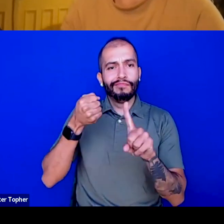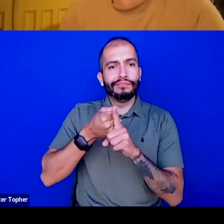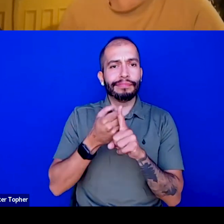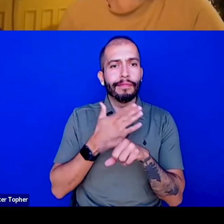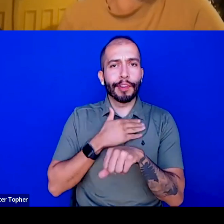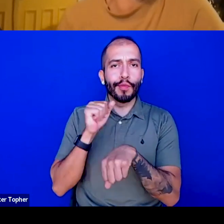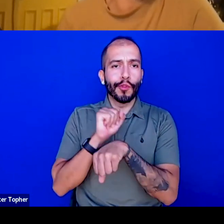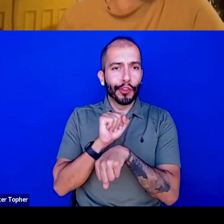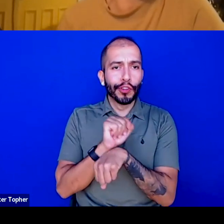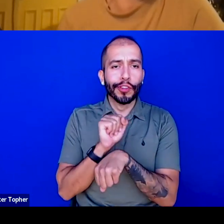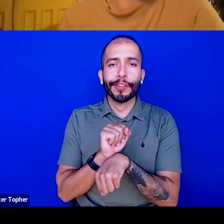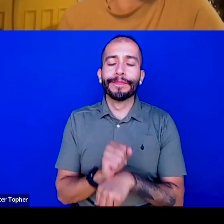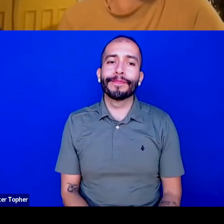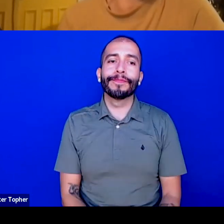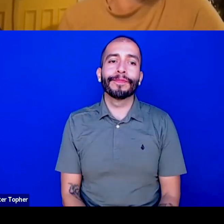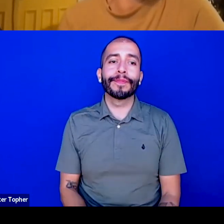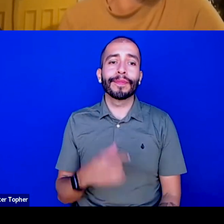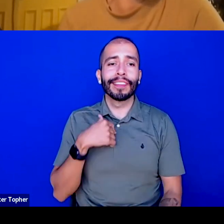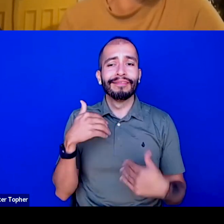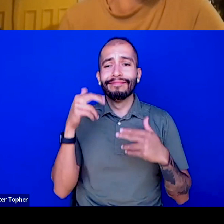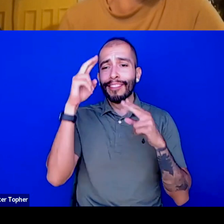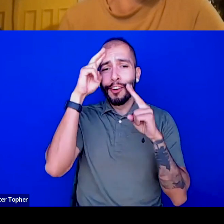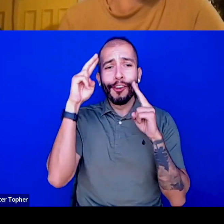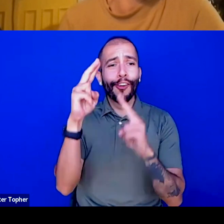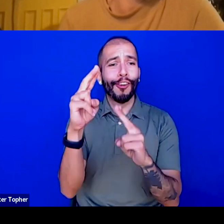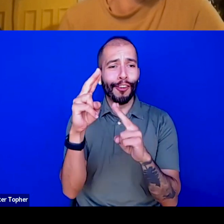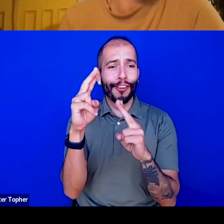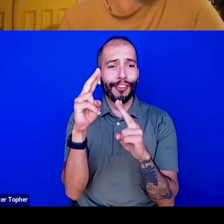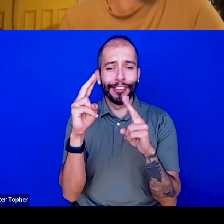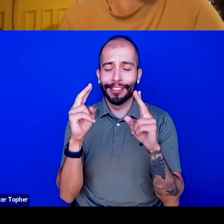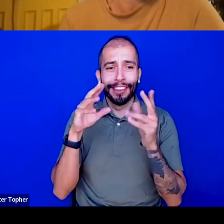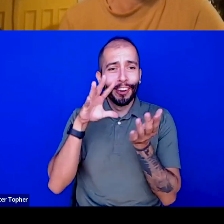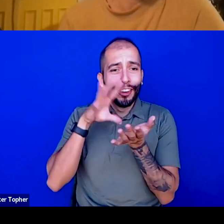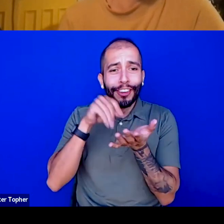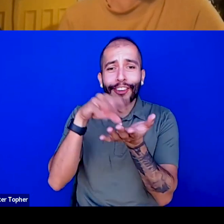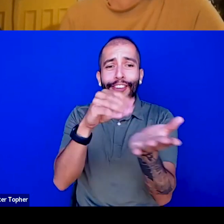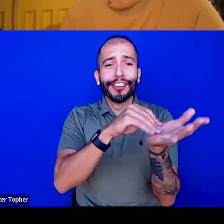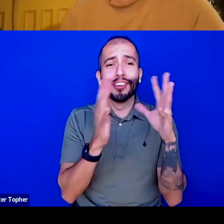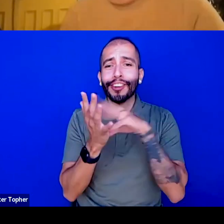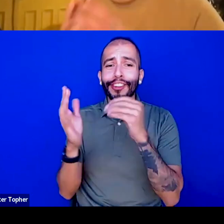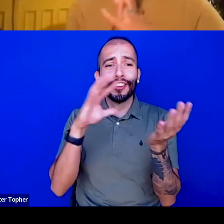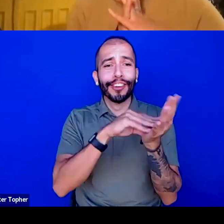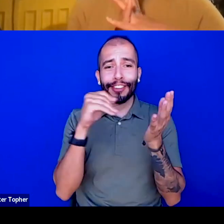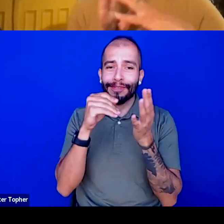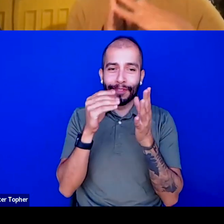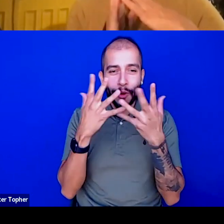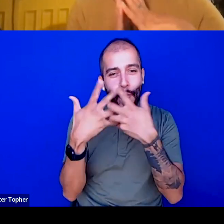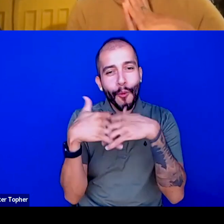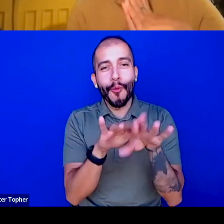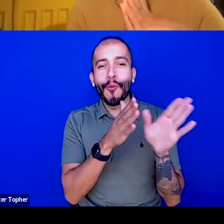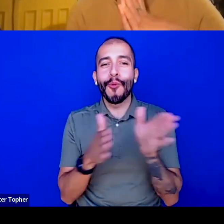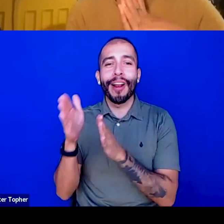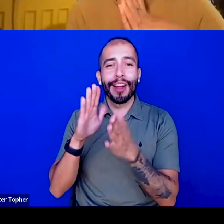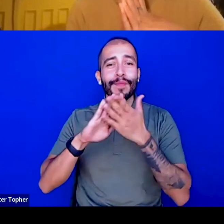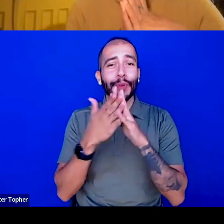I'm just really honored to be in learning and organizing community with all of you today. And I hope to just help connect some of